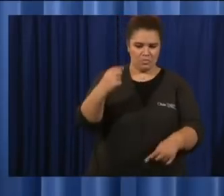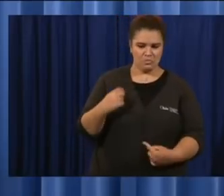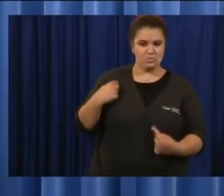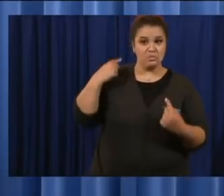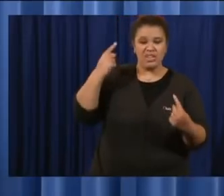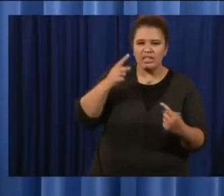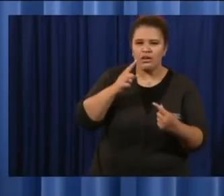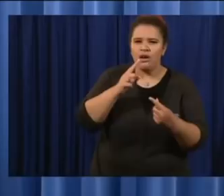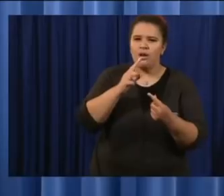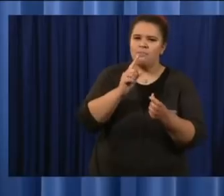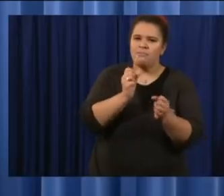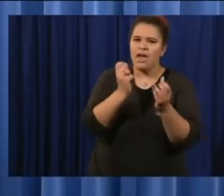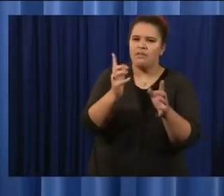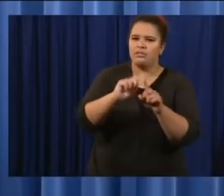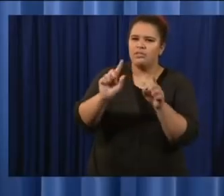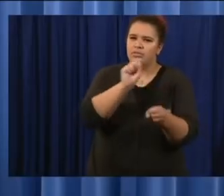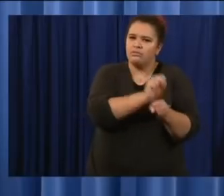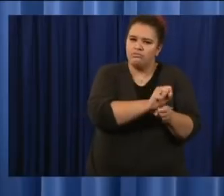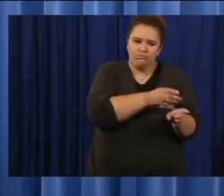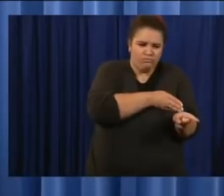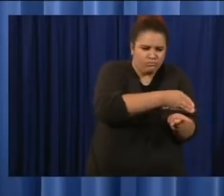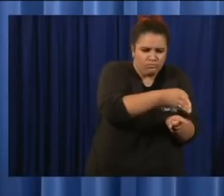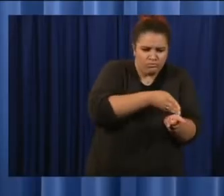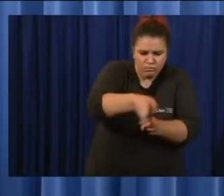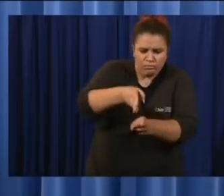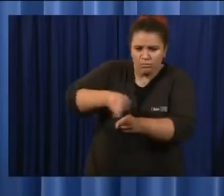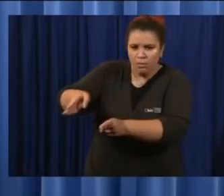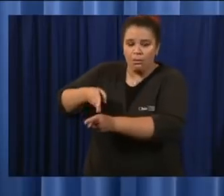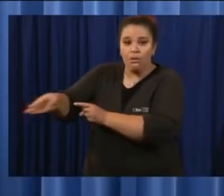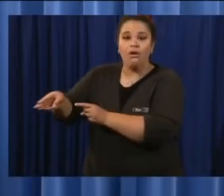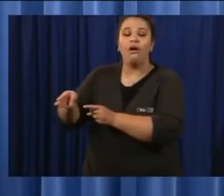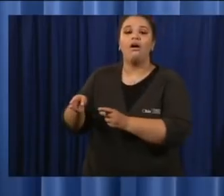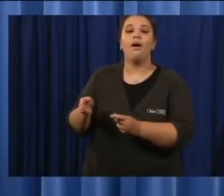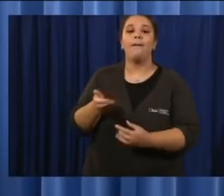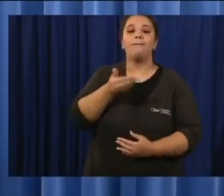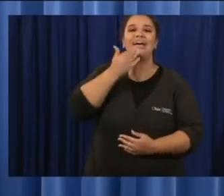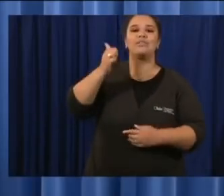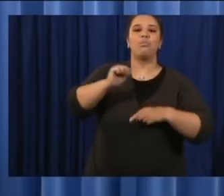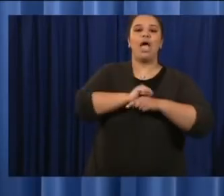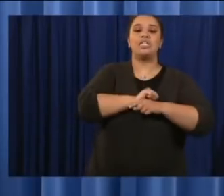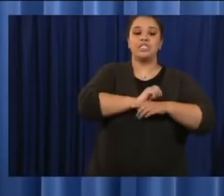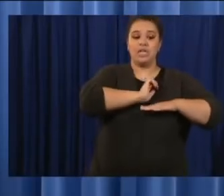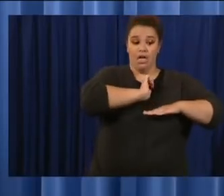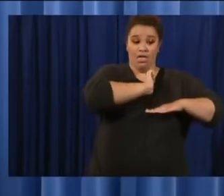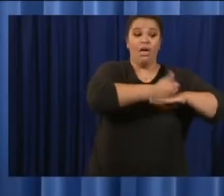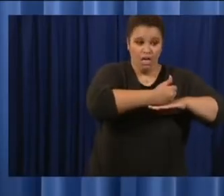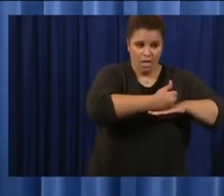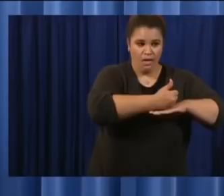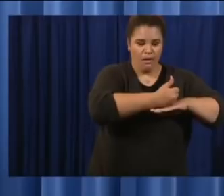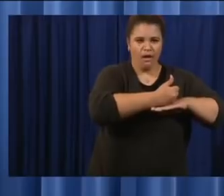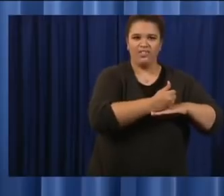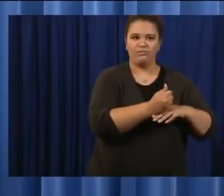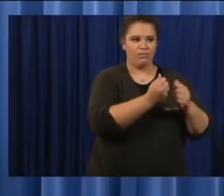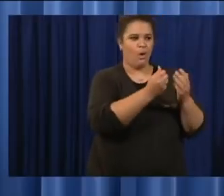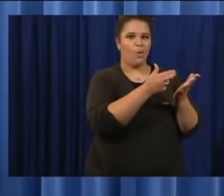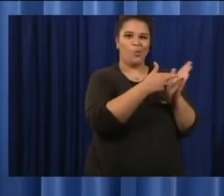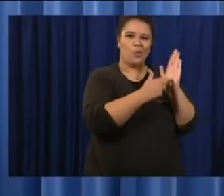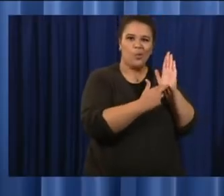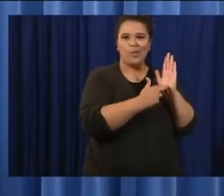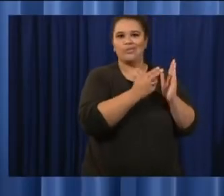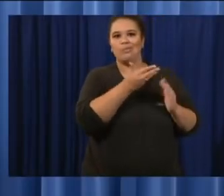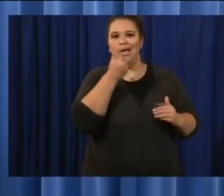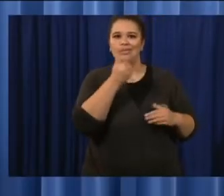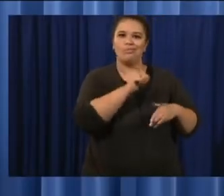industry, every single profession, coming up with best practices, and so that that worker knows that the